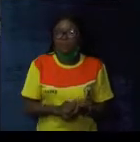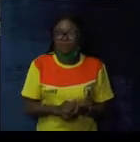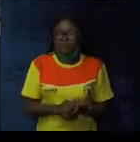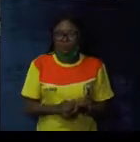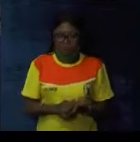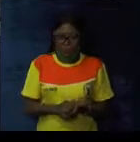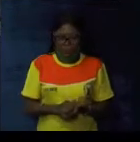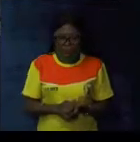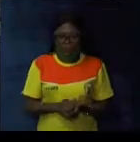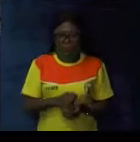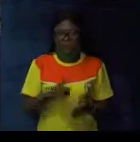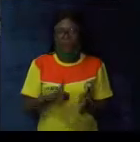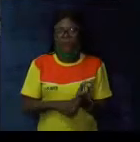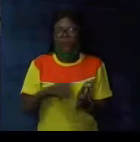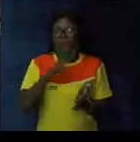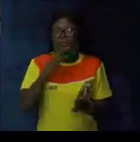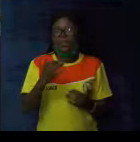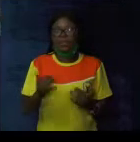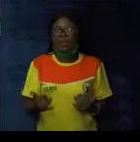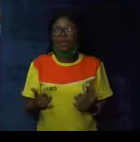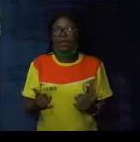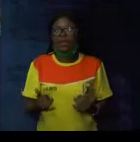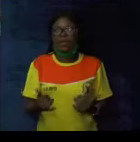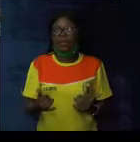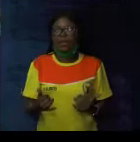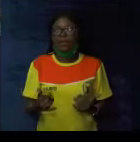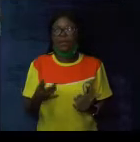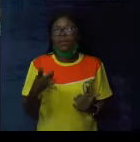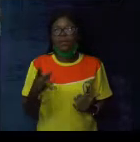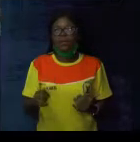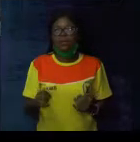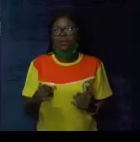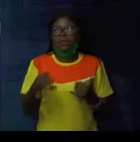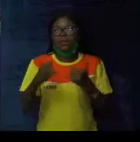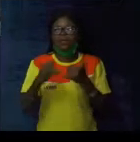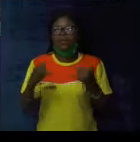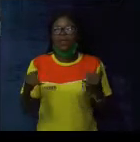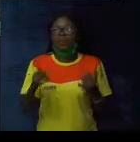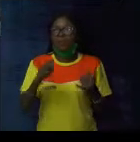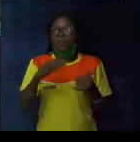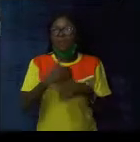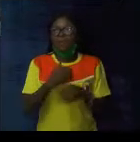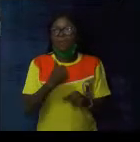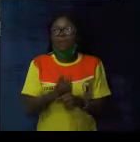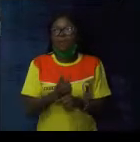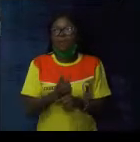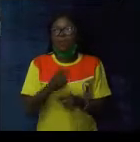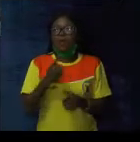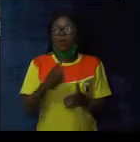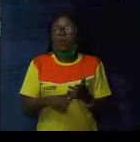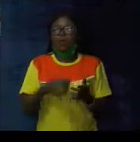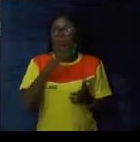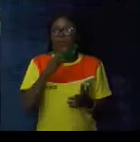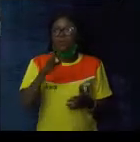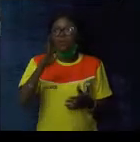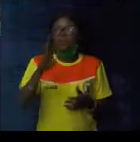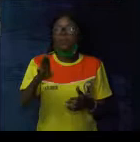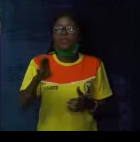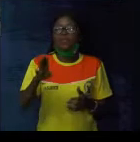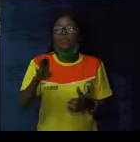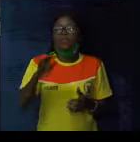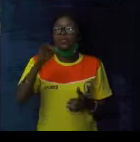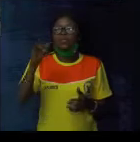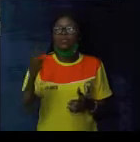CD. Okay, this line here. Now, the line perpendicular will make 90 degrees with it. And where is